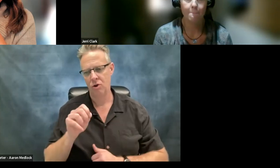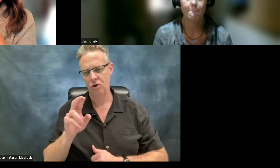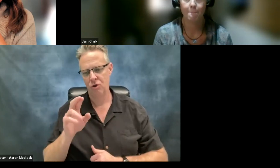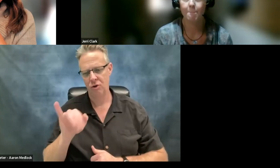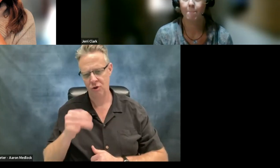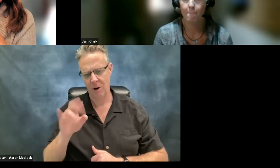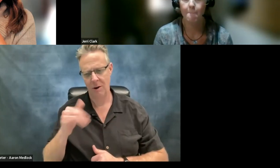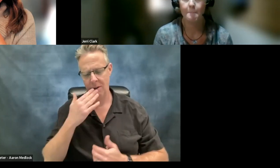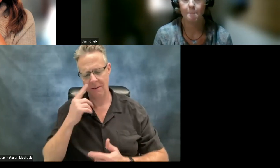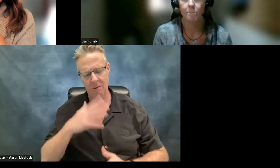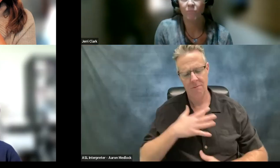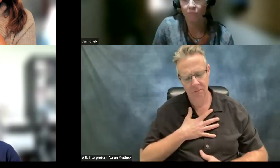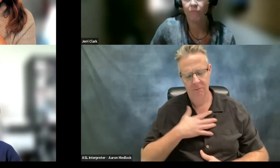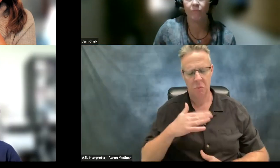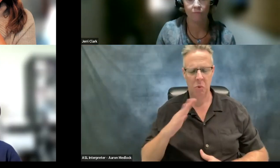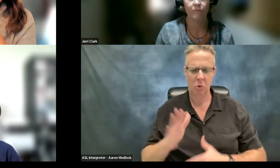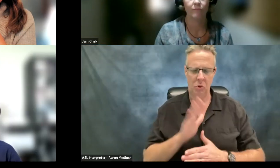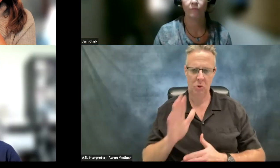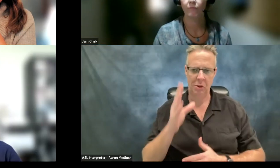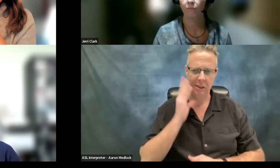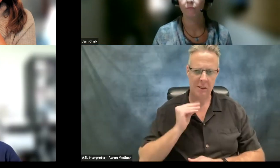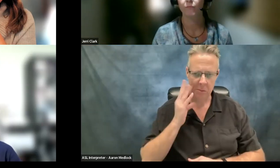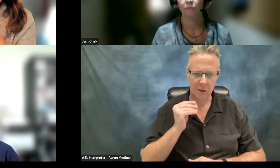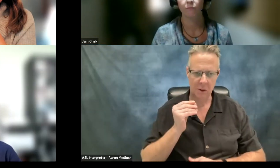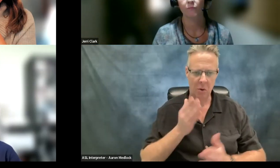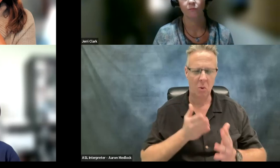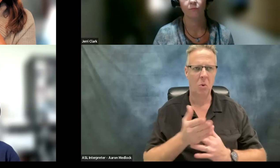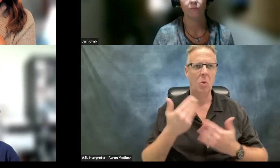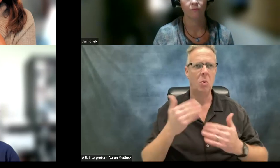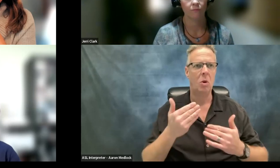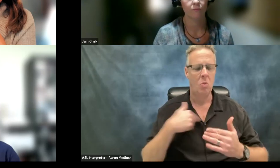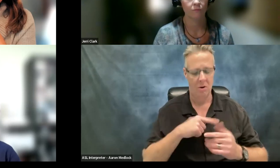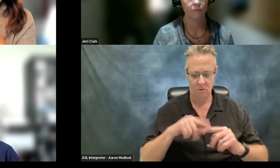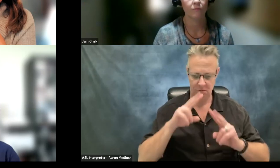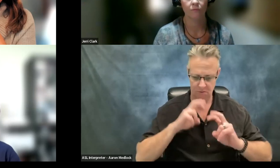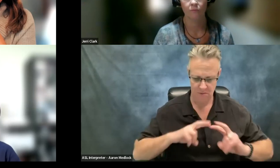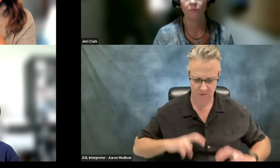for sharing your lived experience, but beyond that, challenging us to dig deep and do the